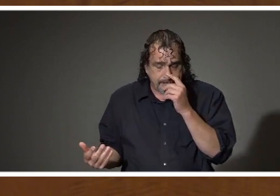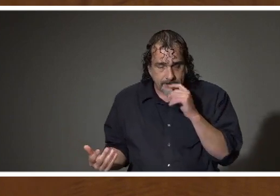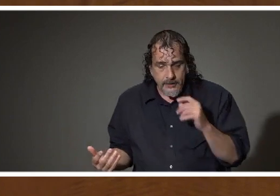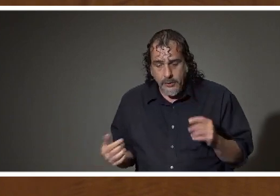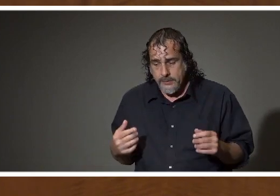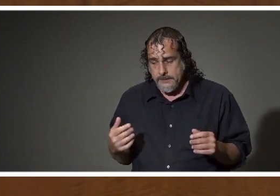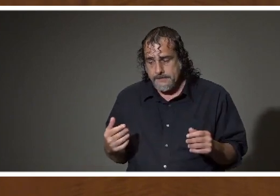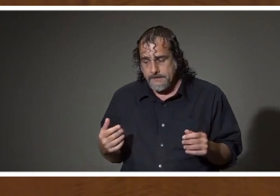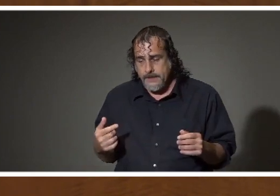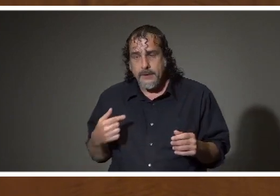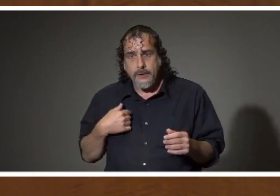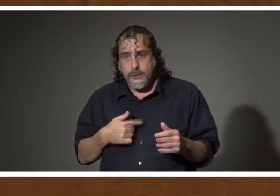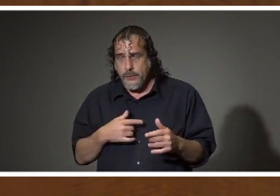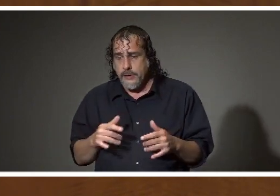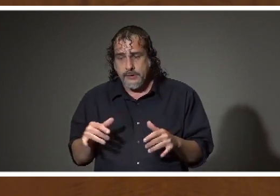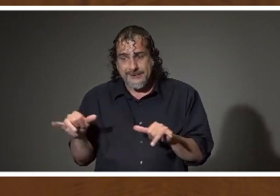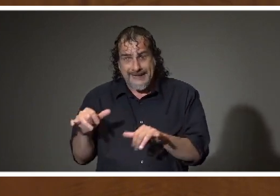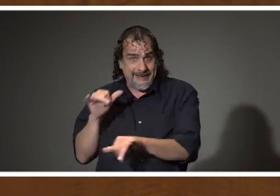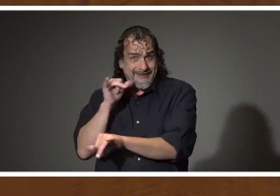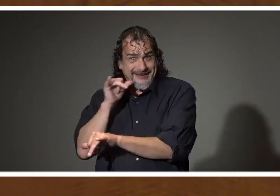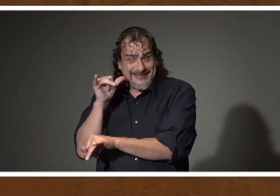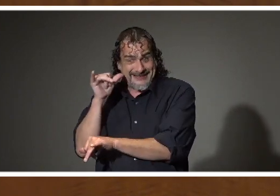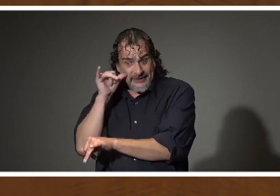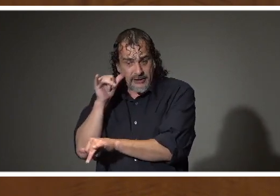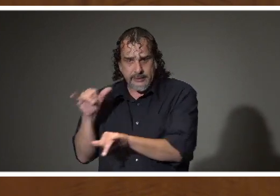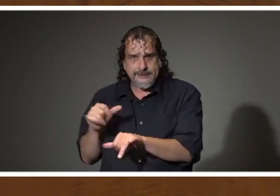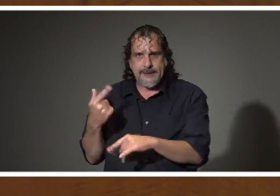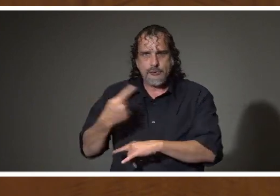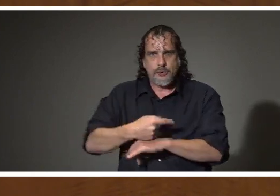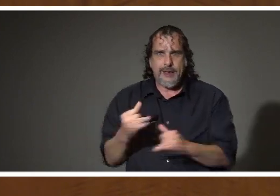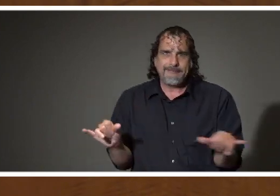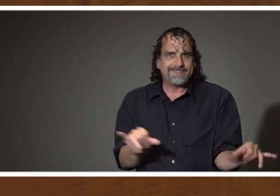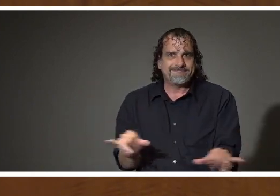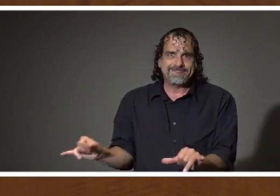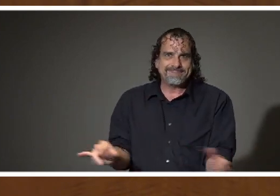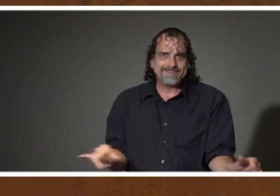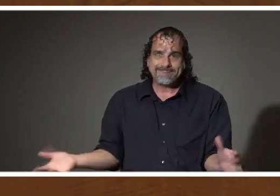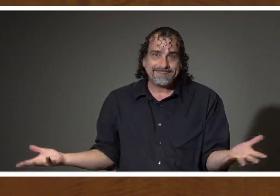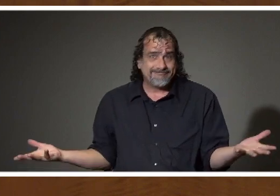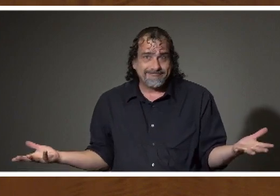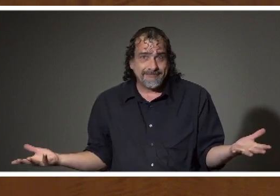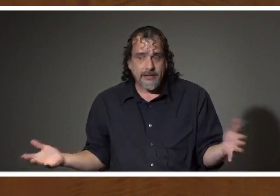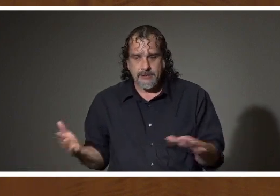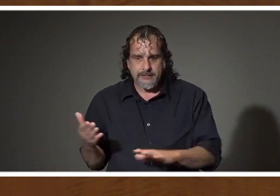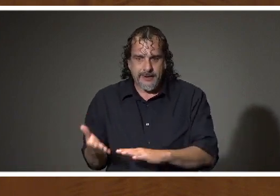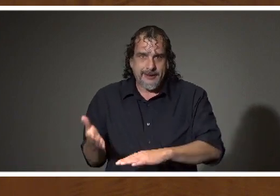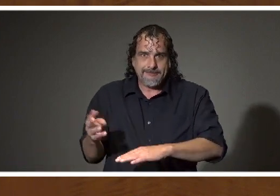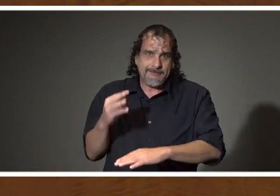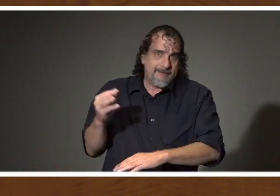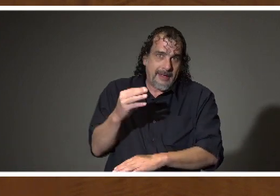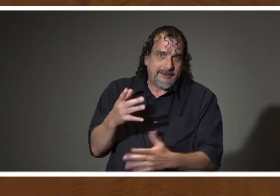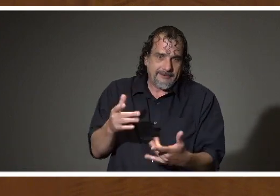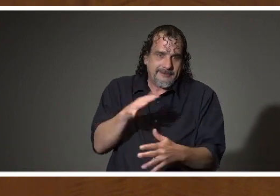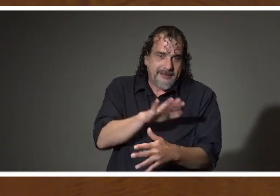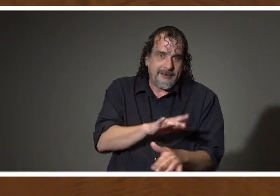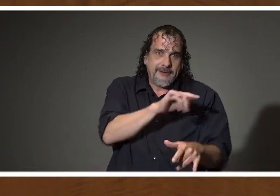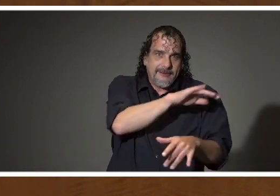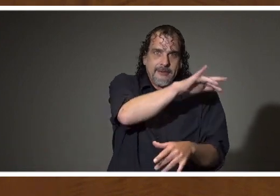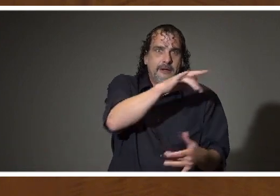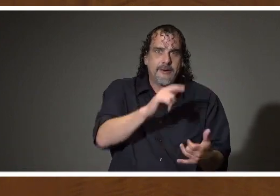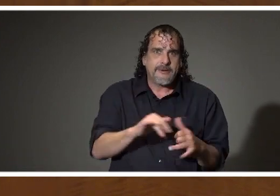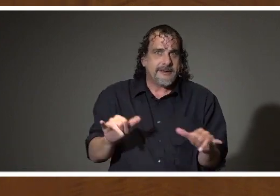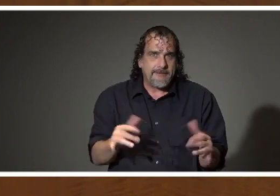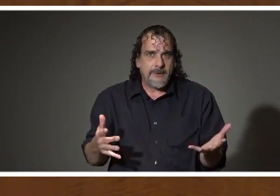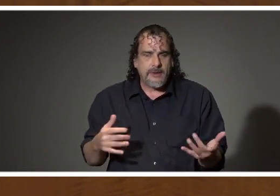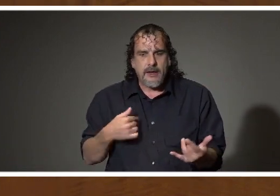is we are in the same posture today as we were yesterday, which is the same posture we were in the day before, even though the actual number of tests that